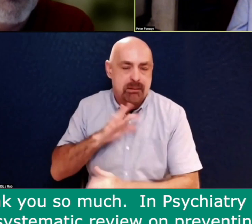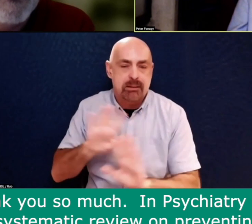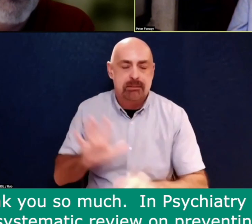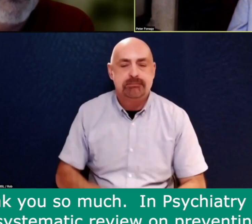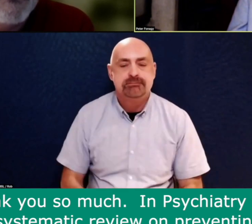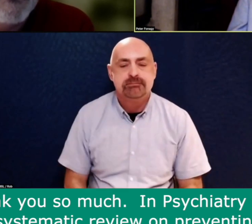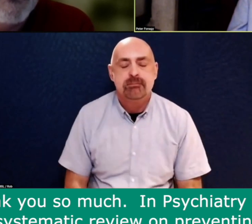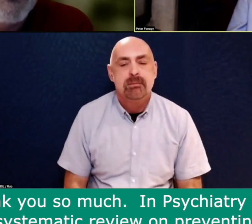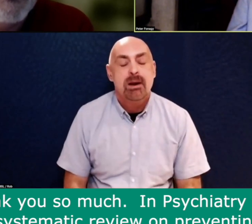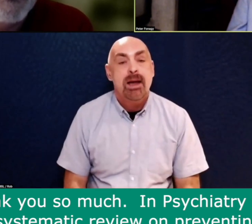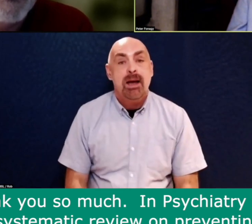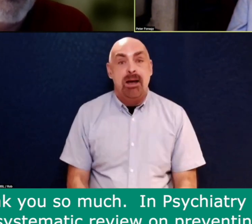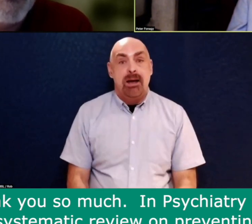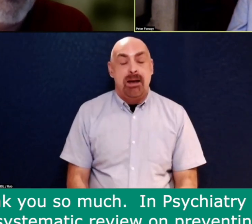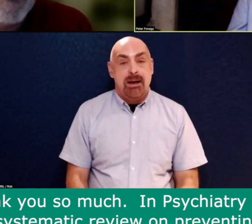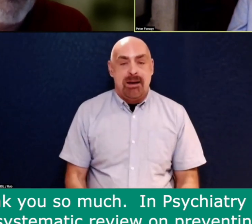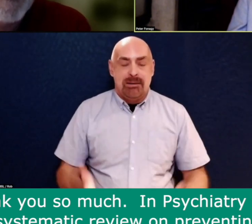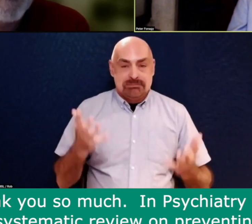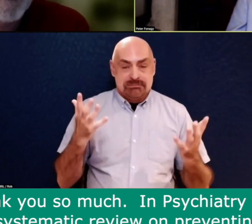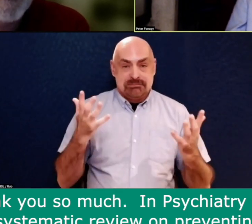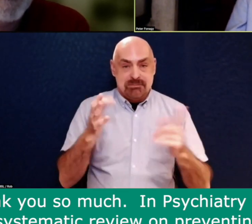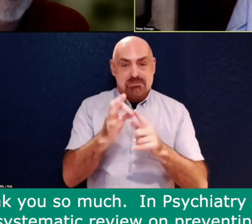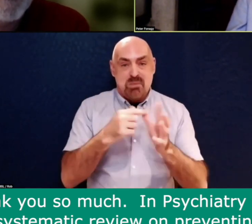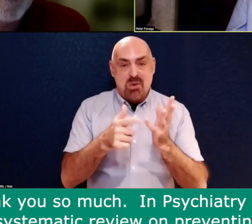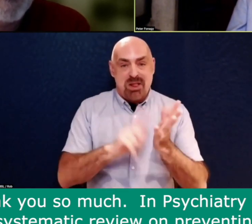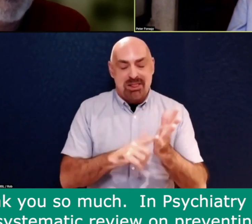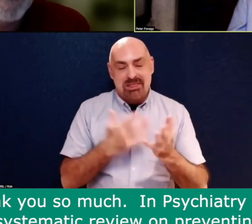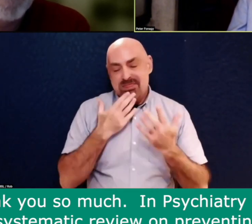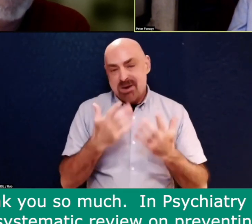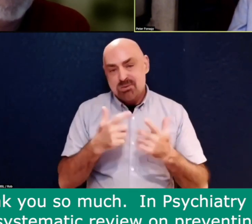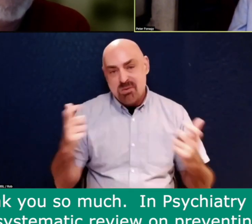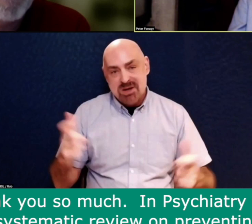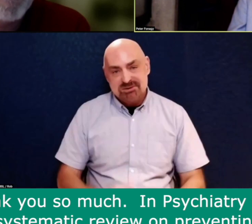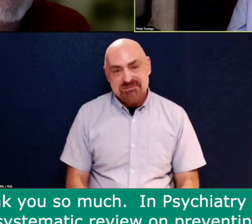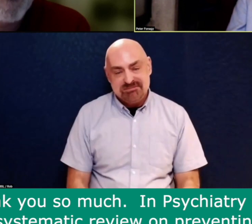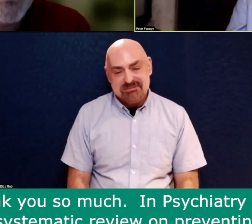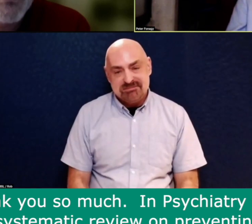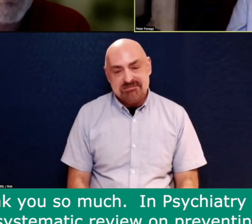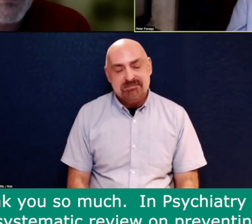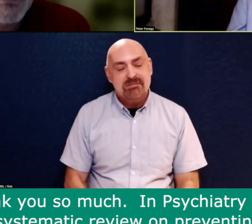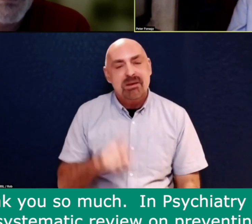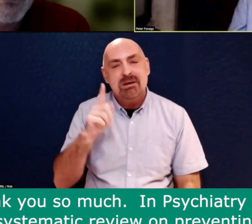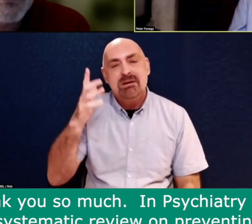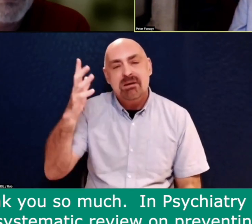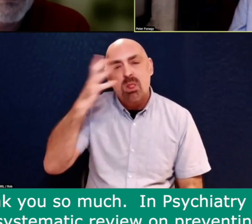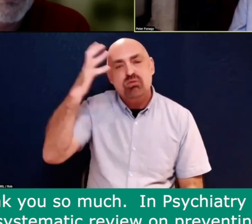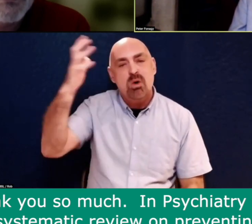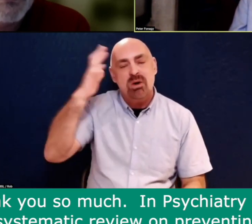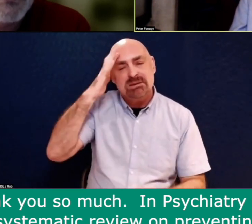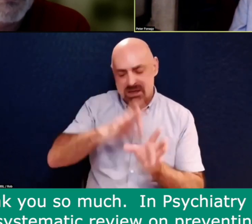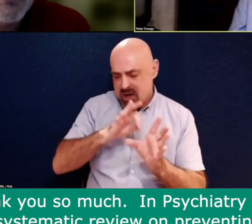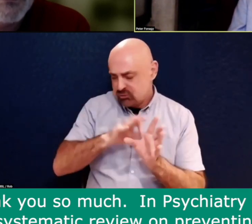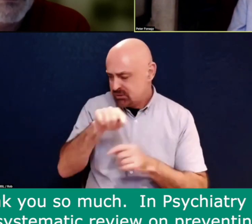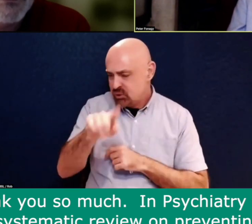Paul, thank you so much. There is in World Psychiatry, June, there